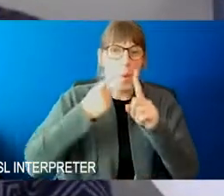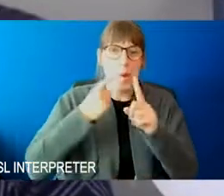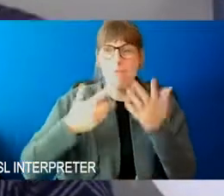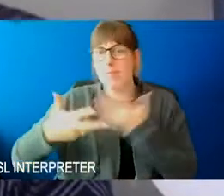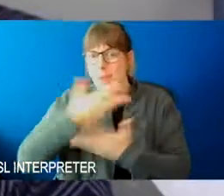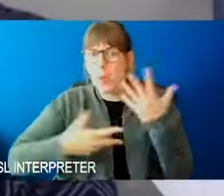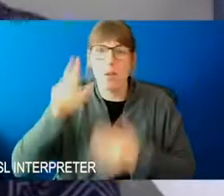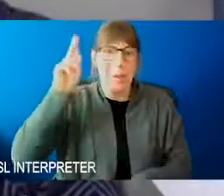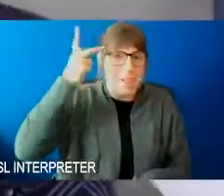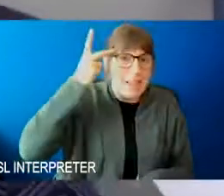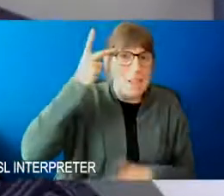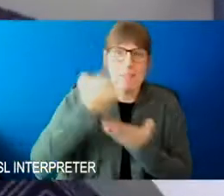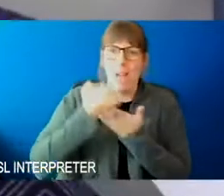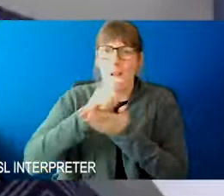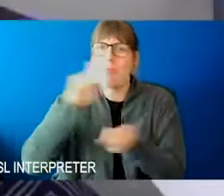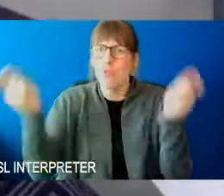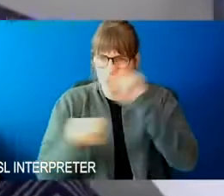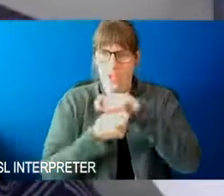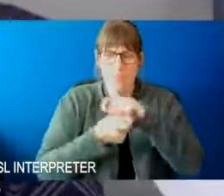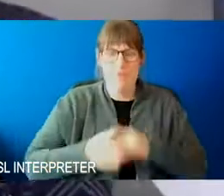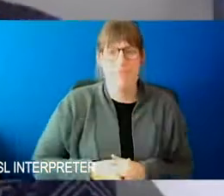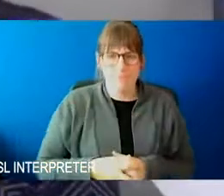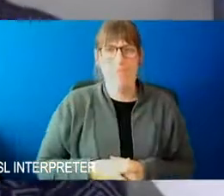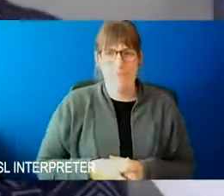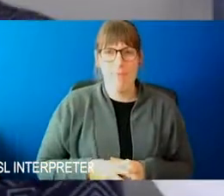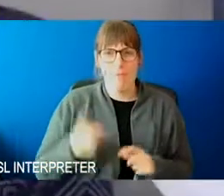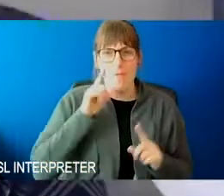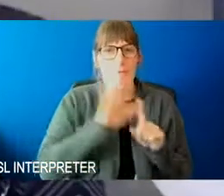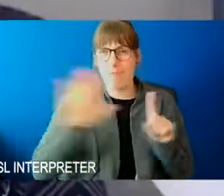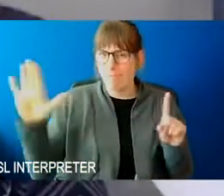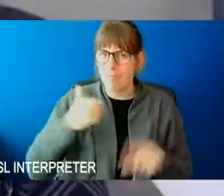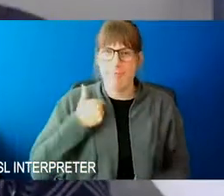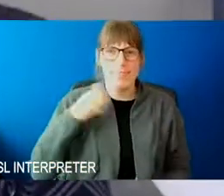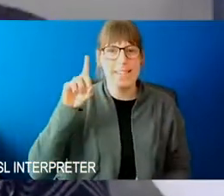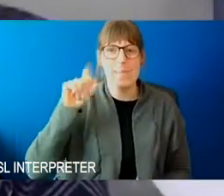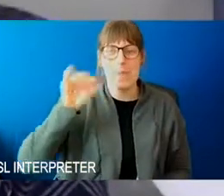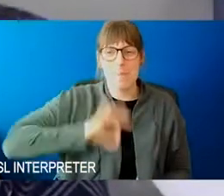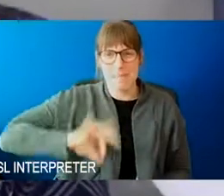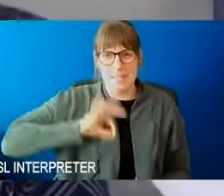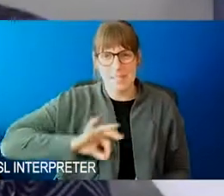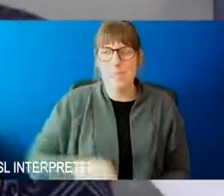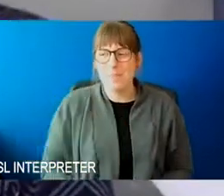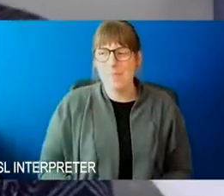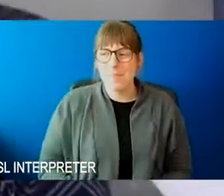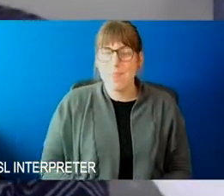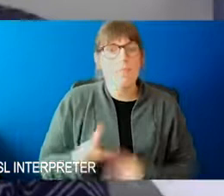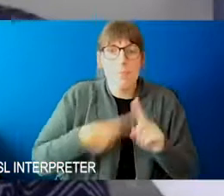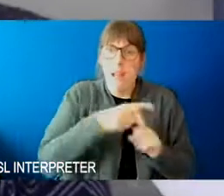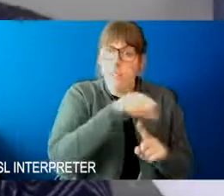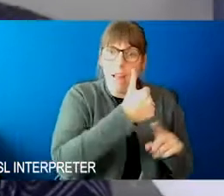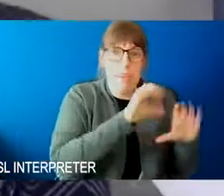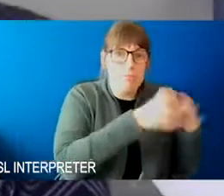can bring social, political, moral, and economic power to bear on the Canadian disability